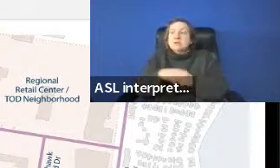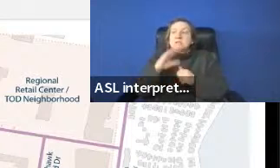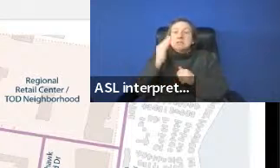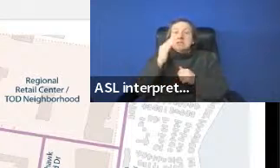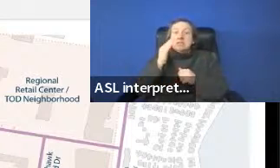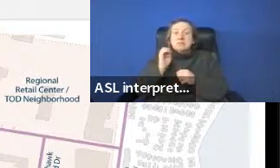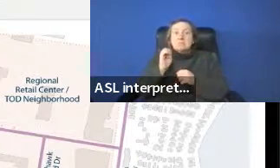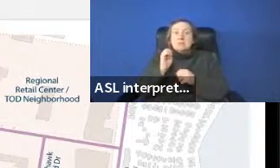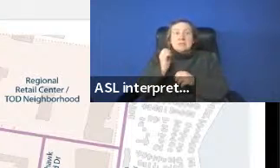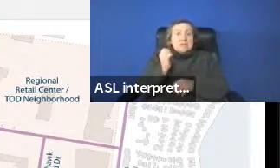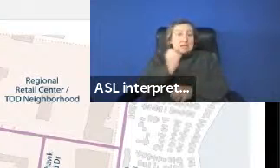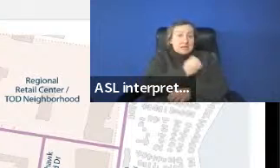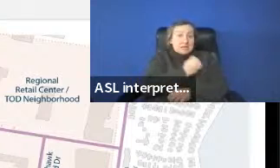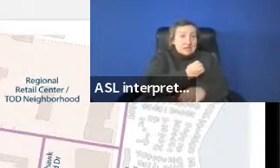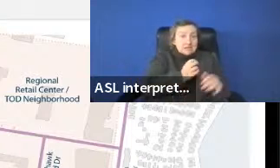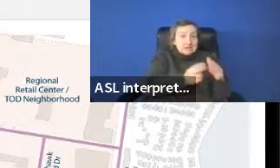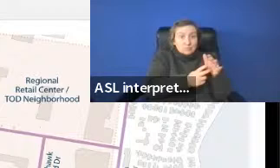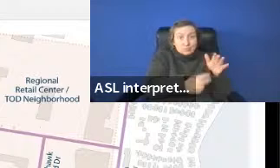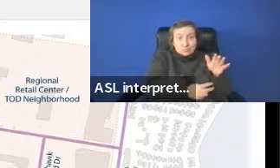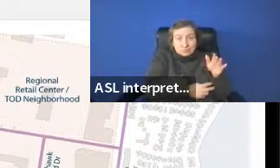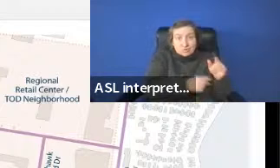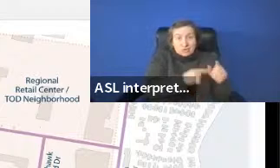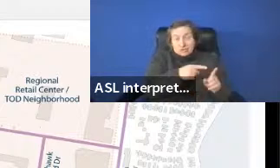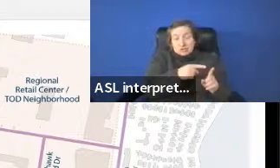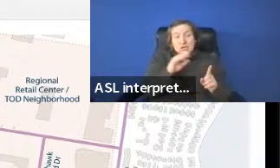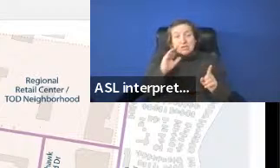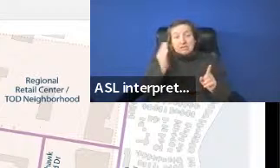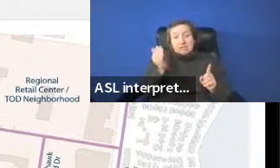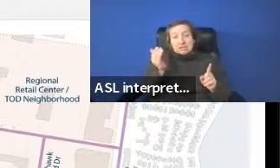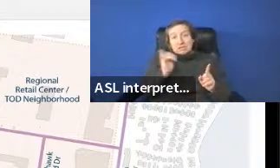bridge seems like